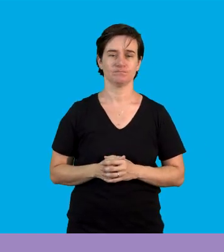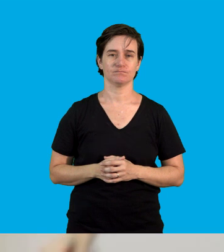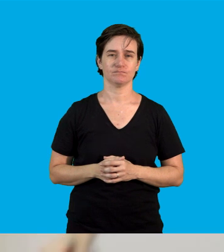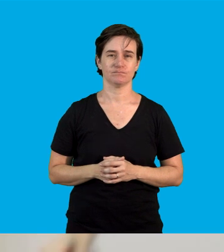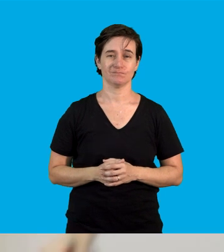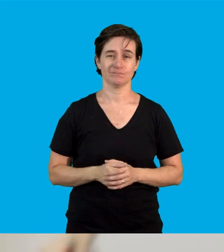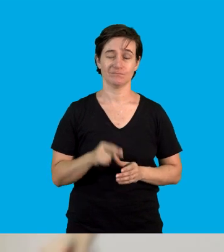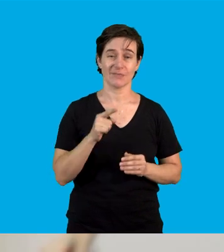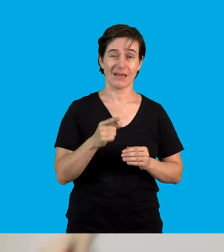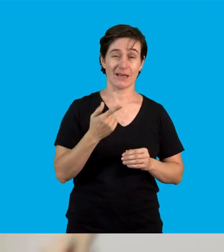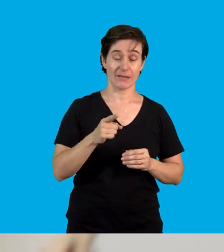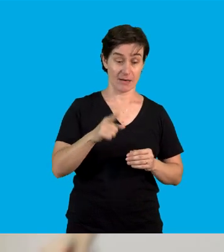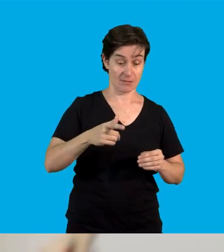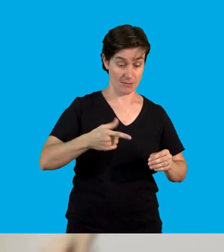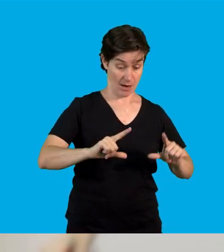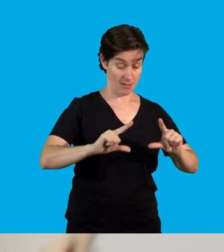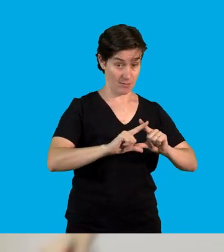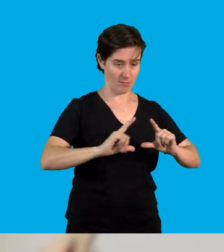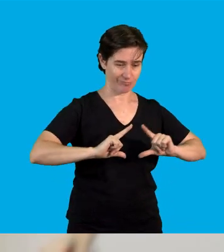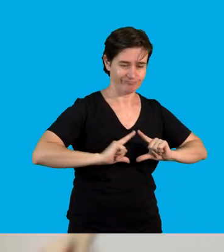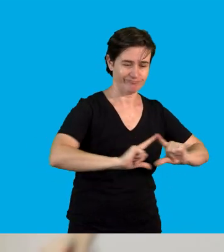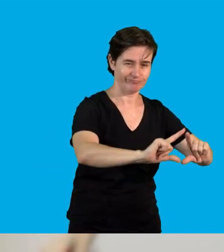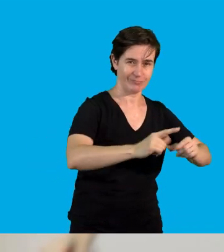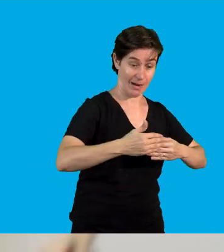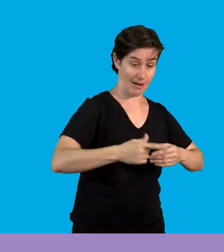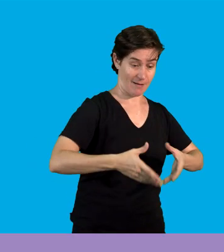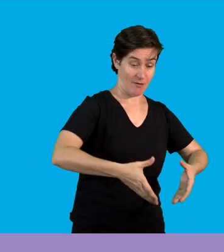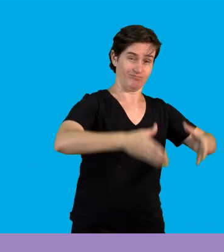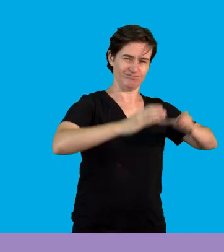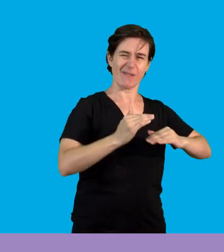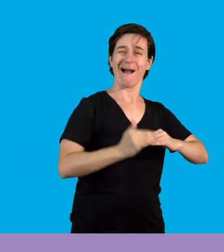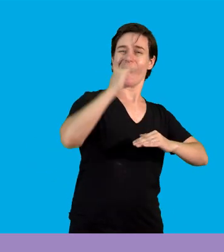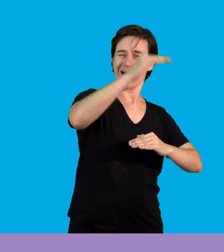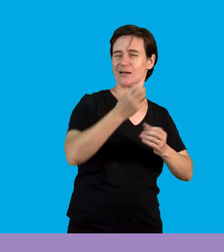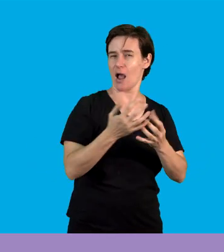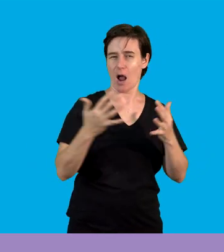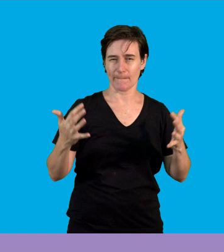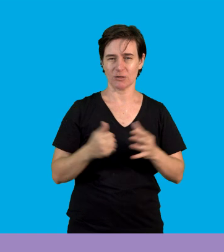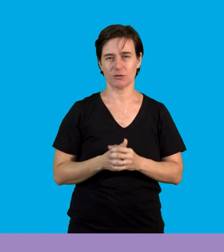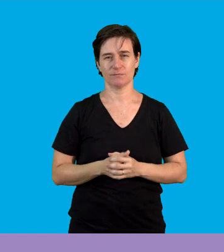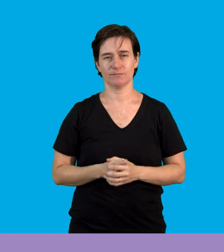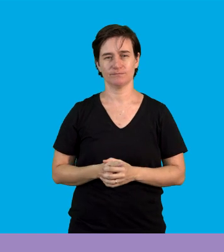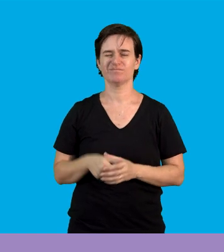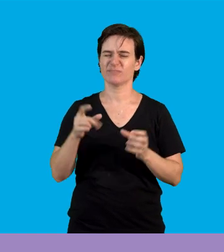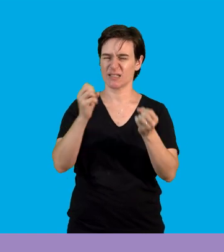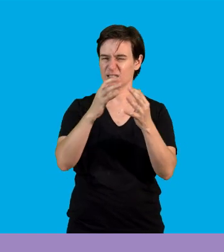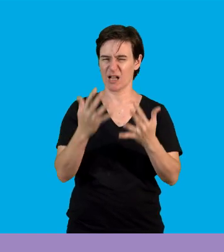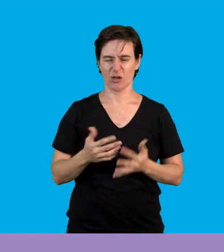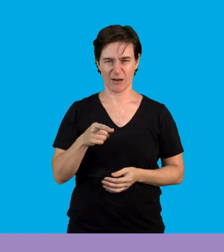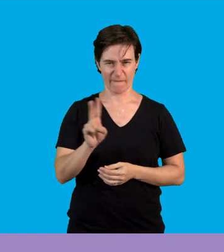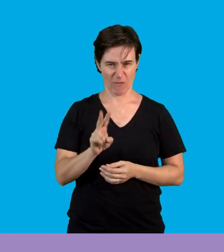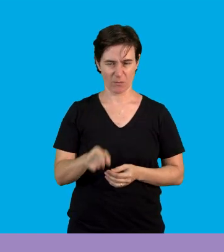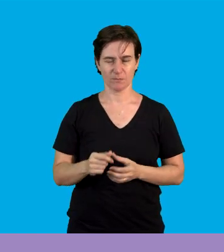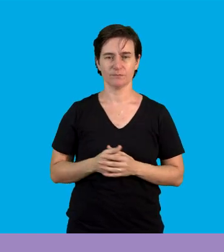we have the height of the whole prism, which in this case is the 10 centimeters. So let's calculate the